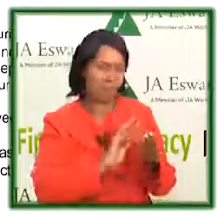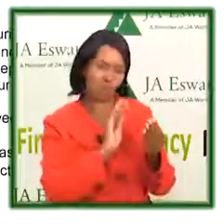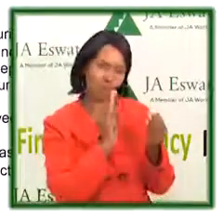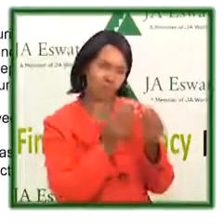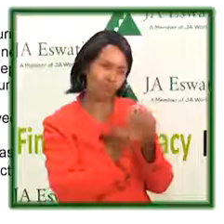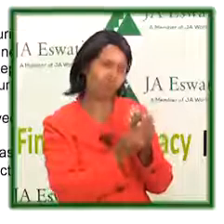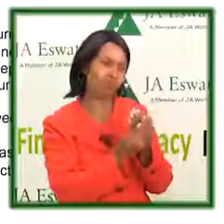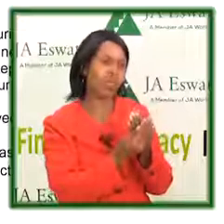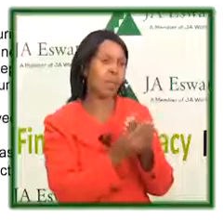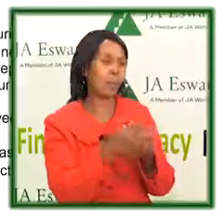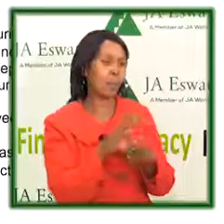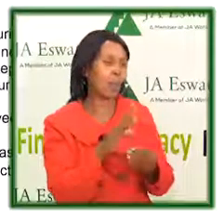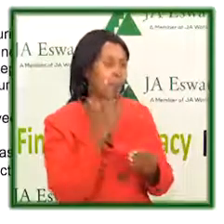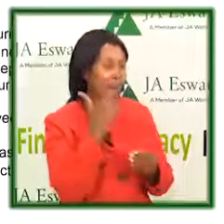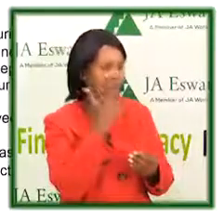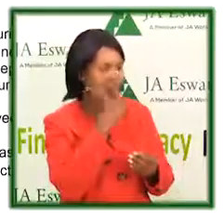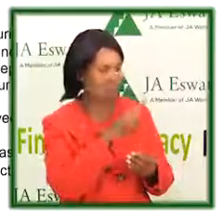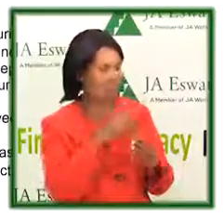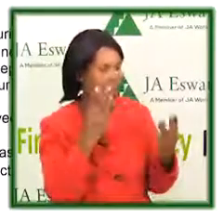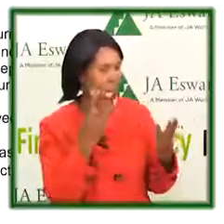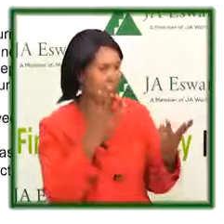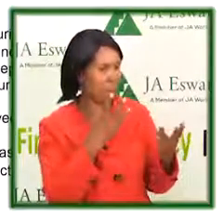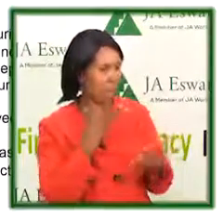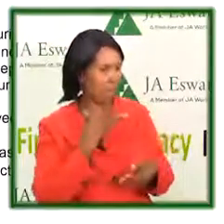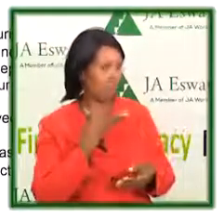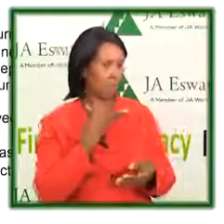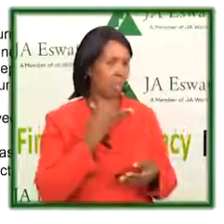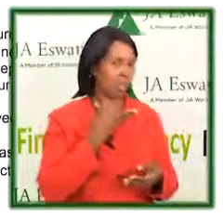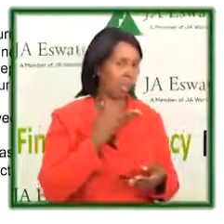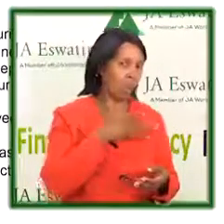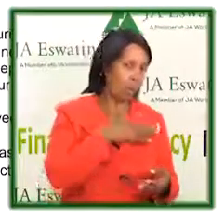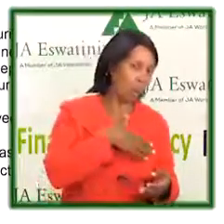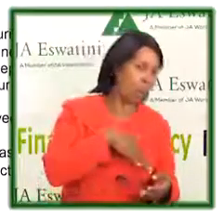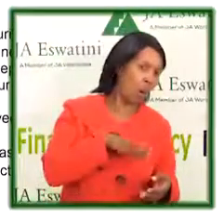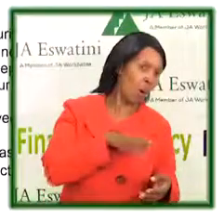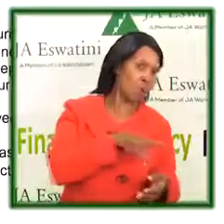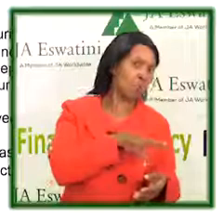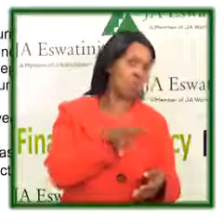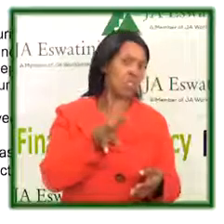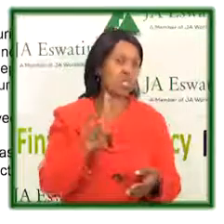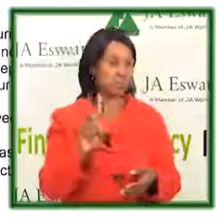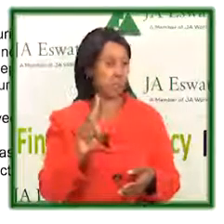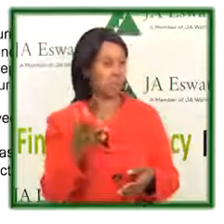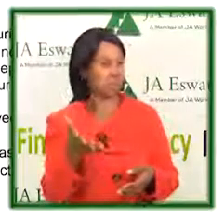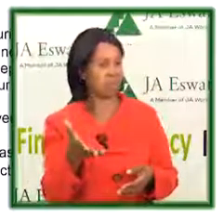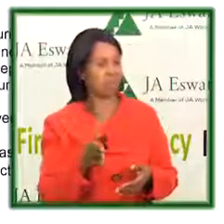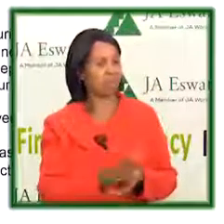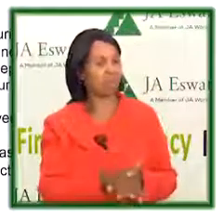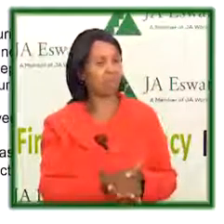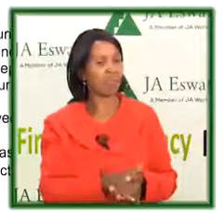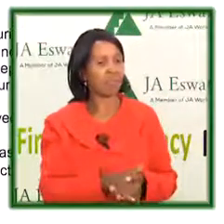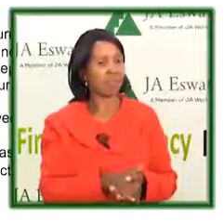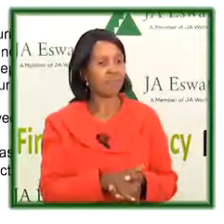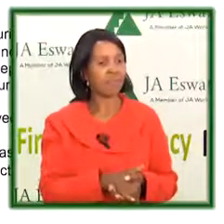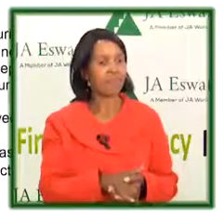to attract your customers or make them have an interest in what you have produced.